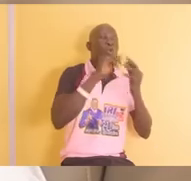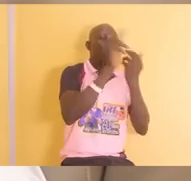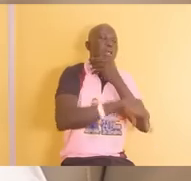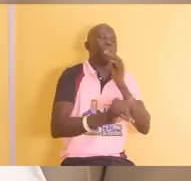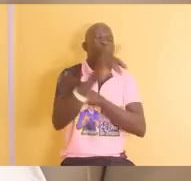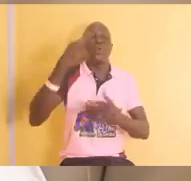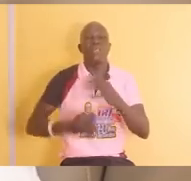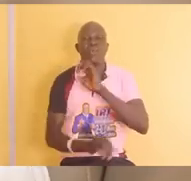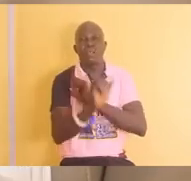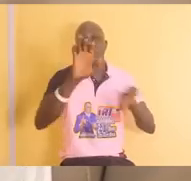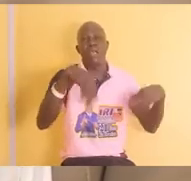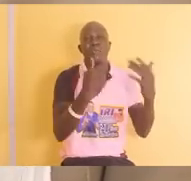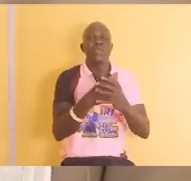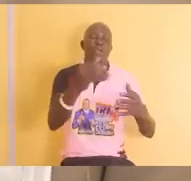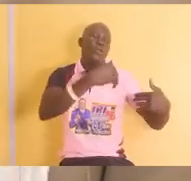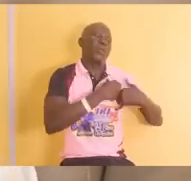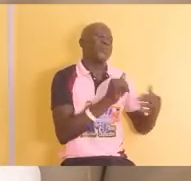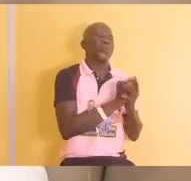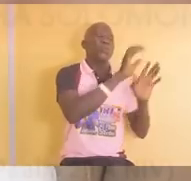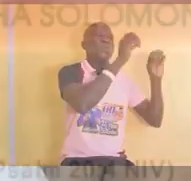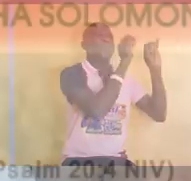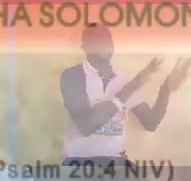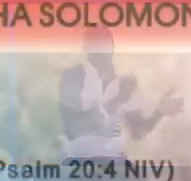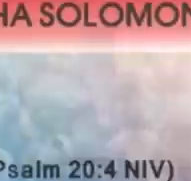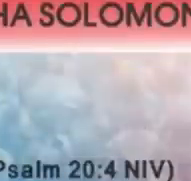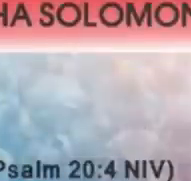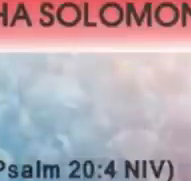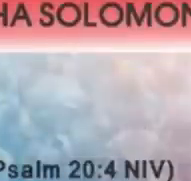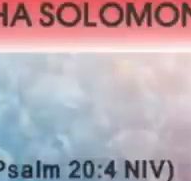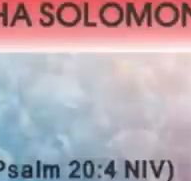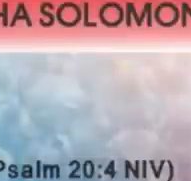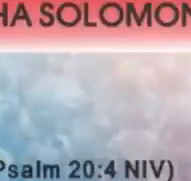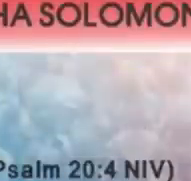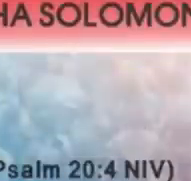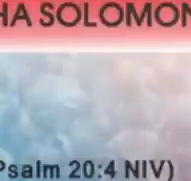turn off to lock all of the God effect that will be lower. Call number is still